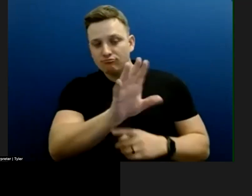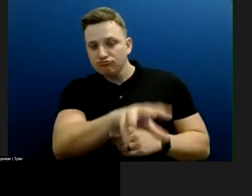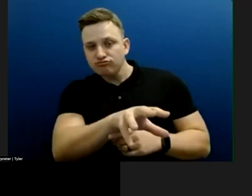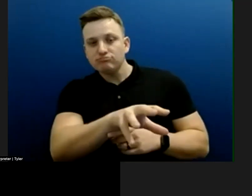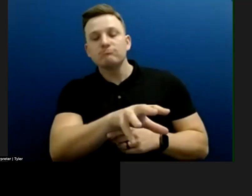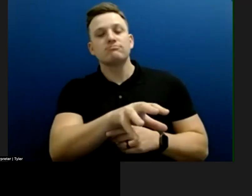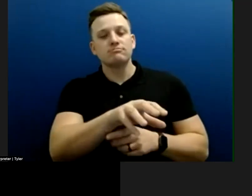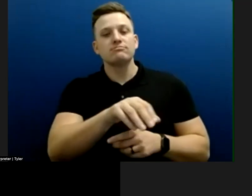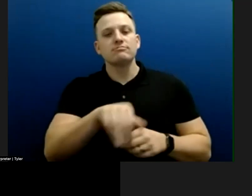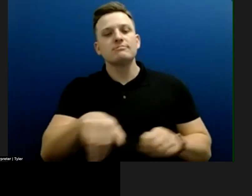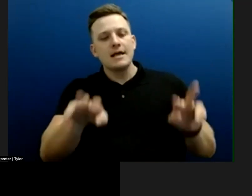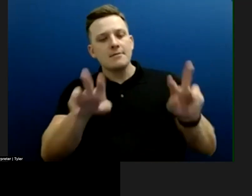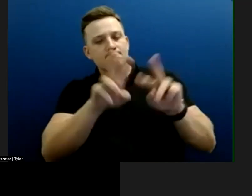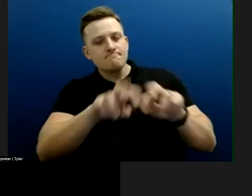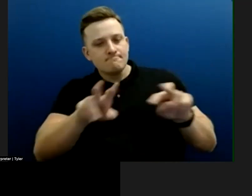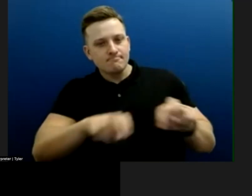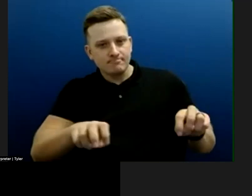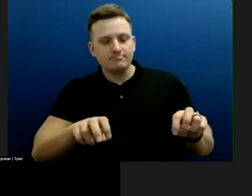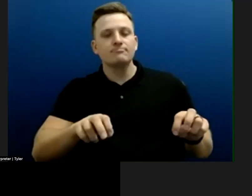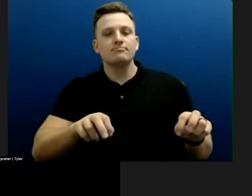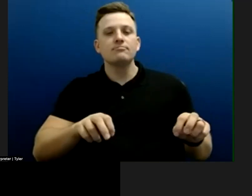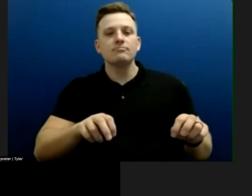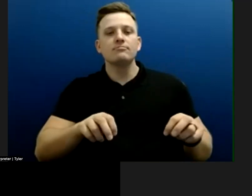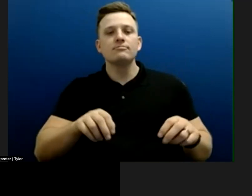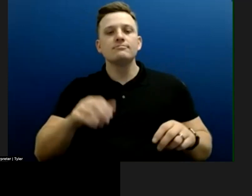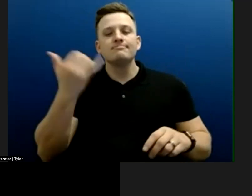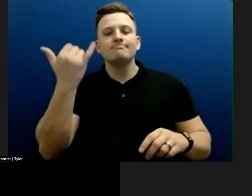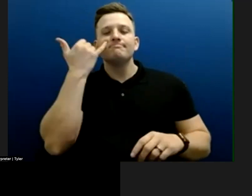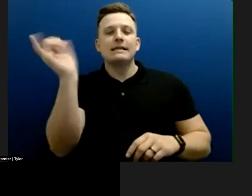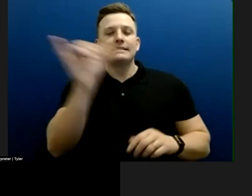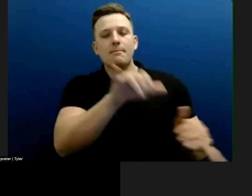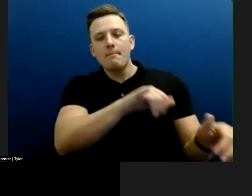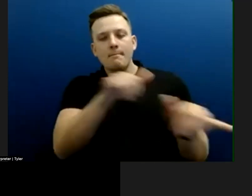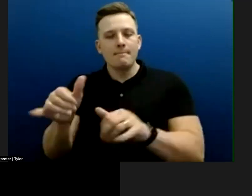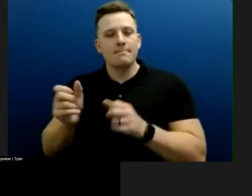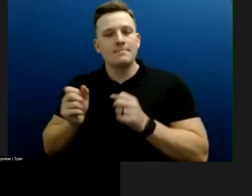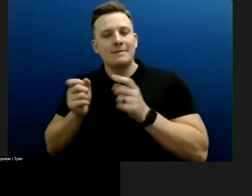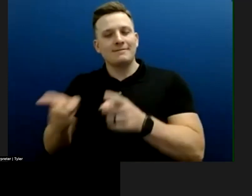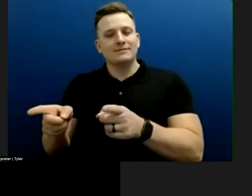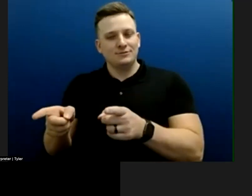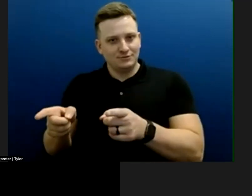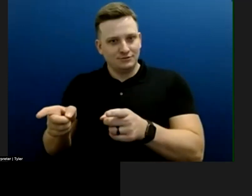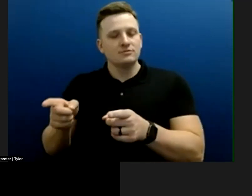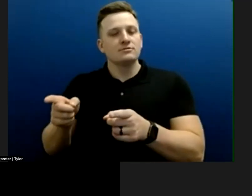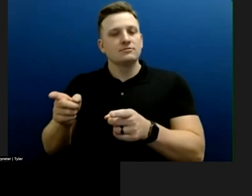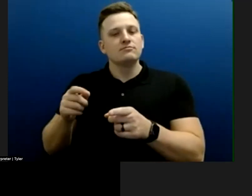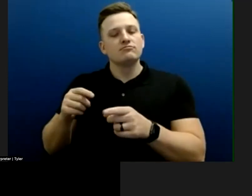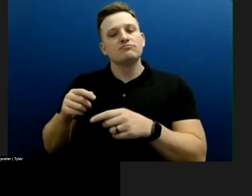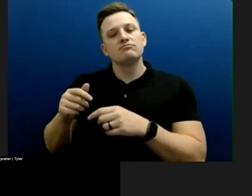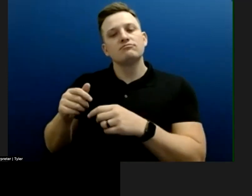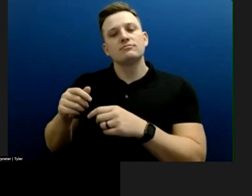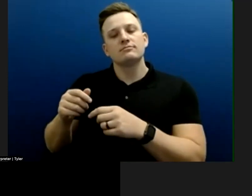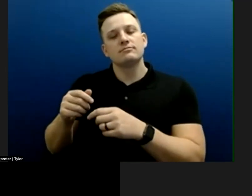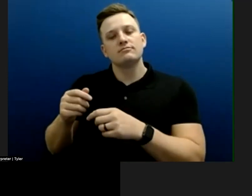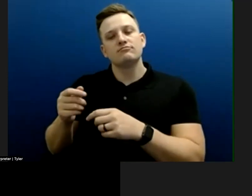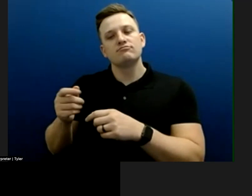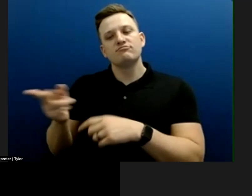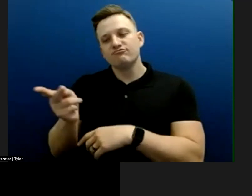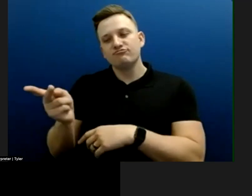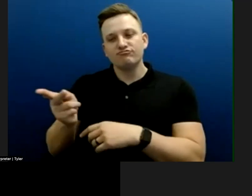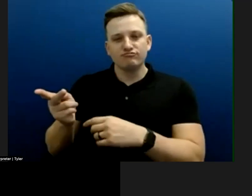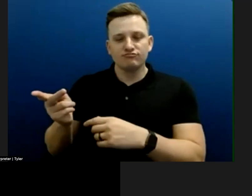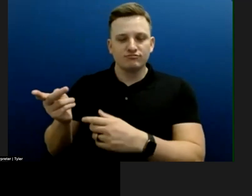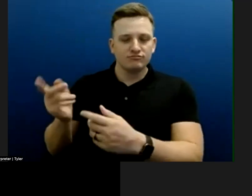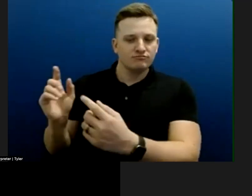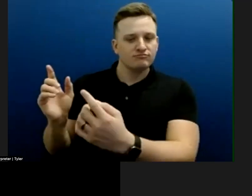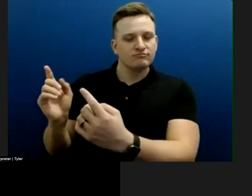he analysed it as if it were an improvisation that were happening between two people. And that's not